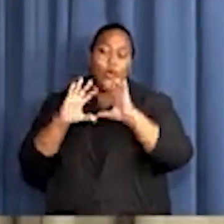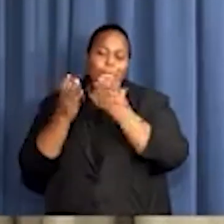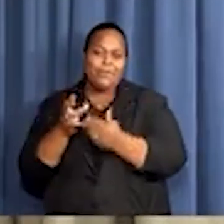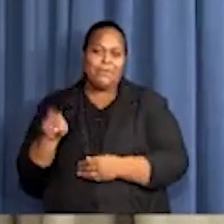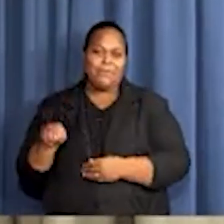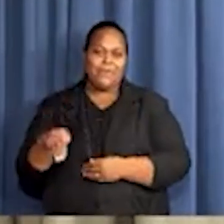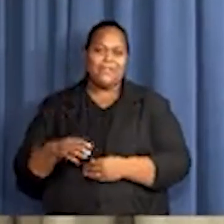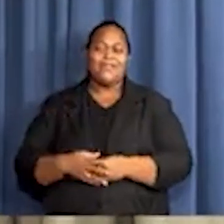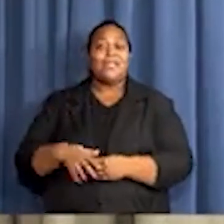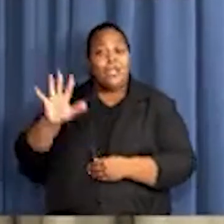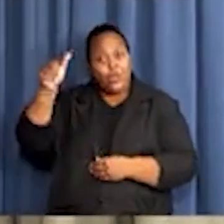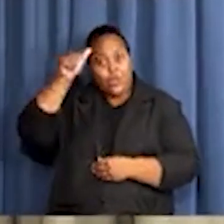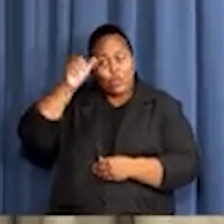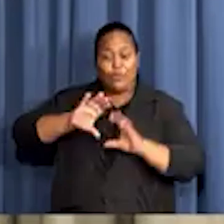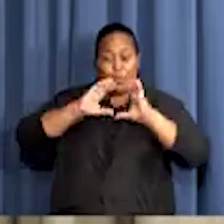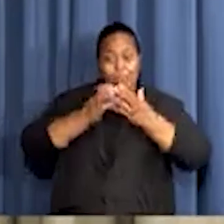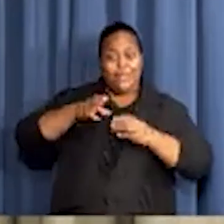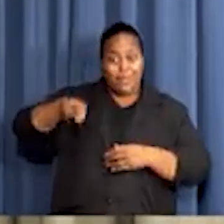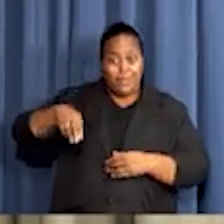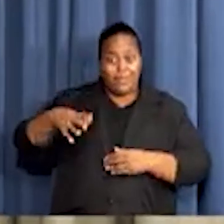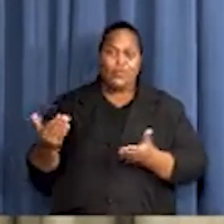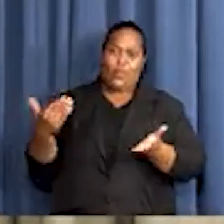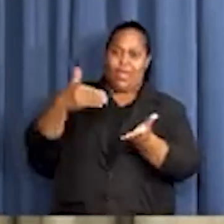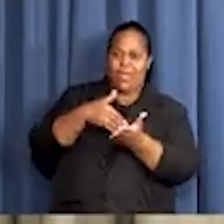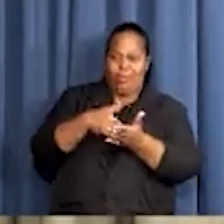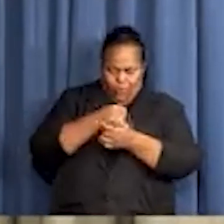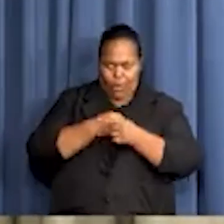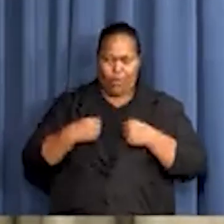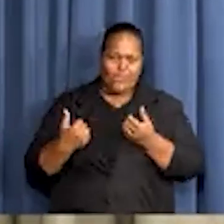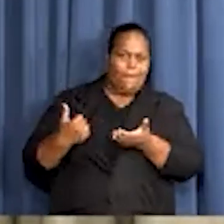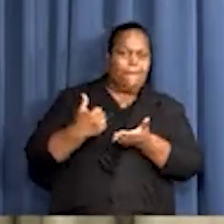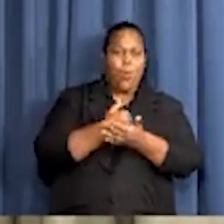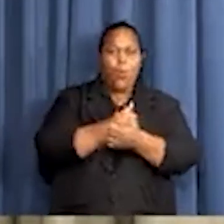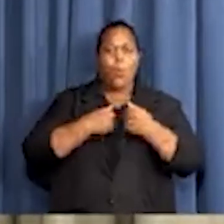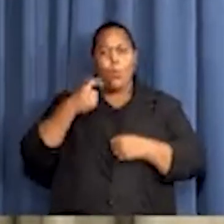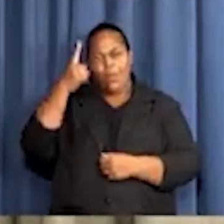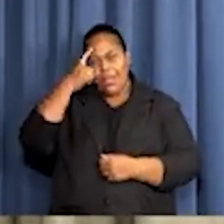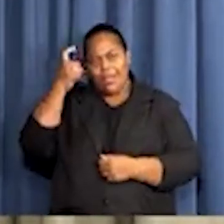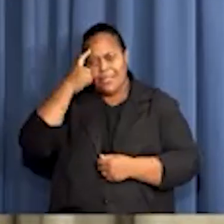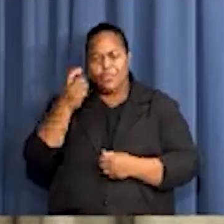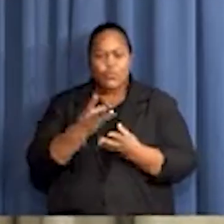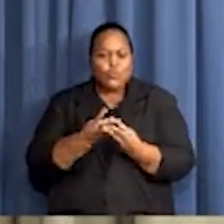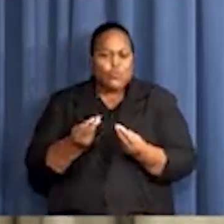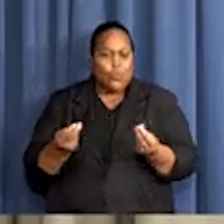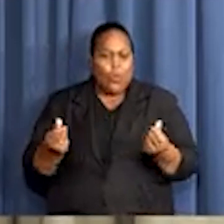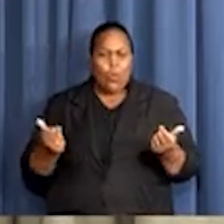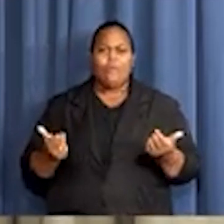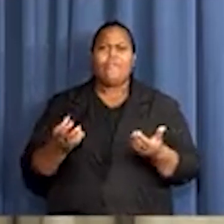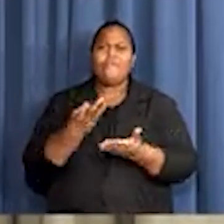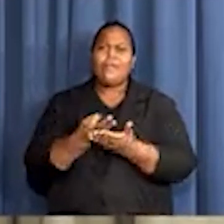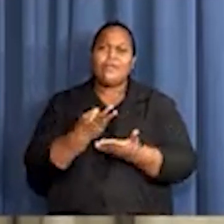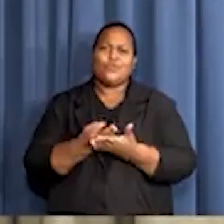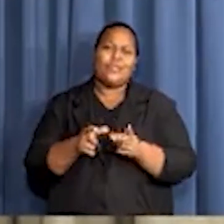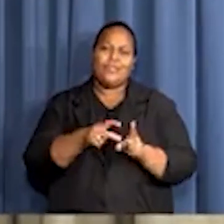the knowledge of the committee members, to add to our thoughts and ideas of solving the financial